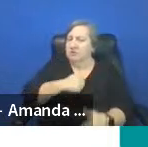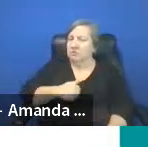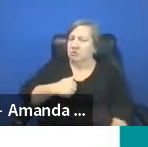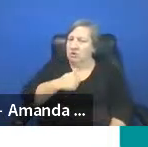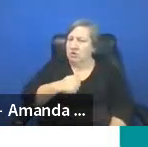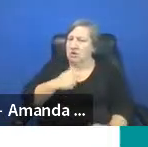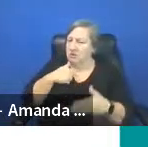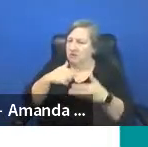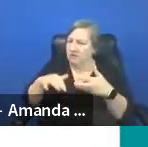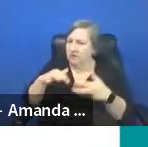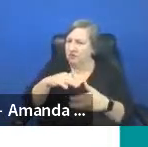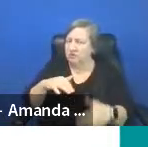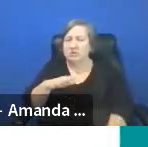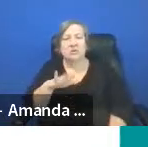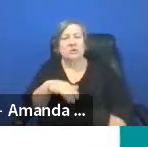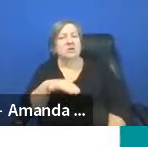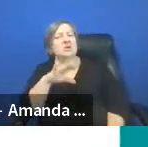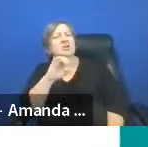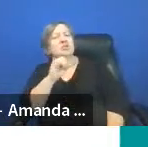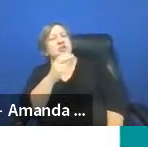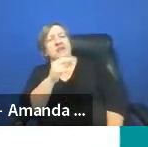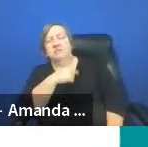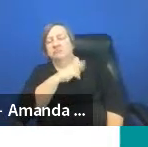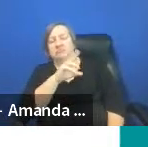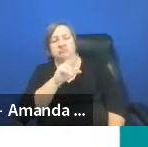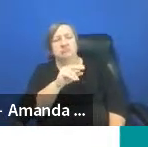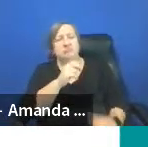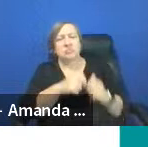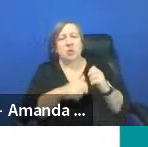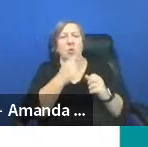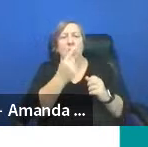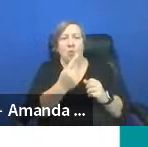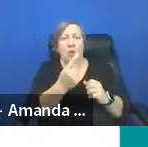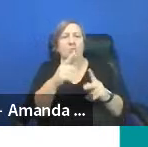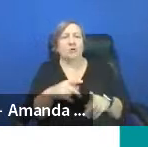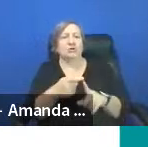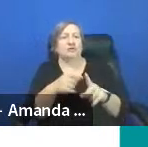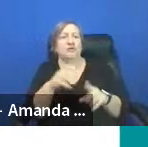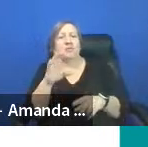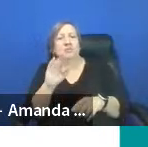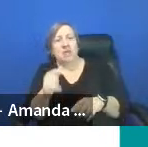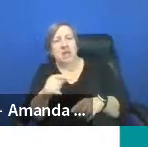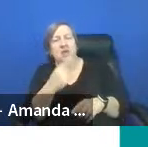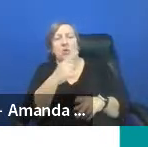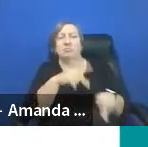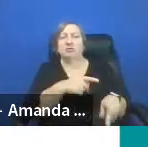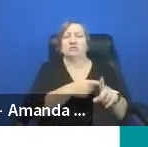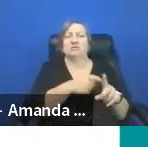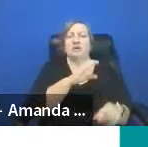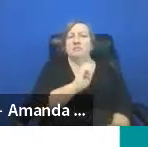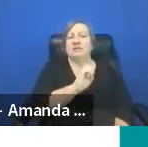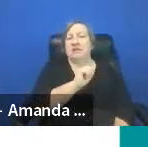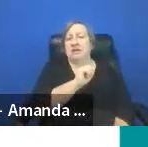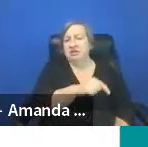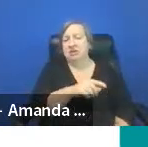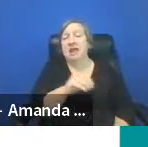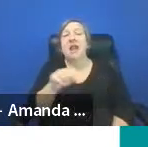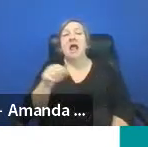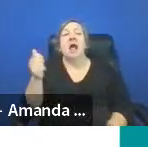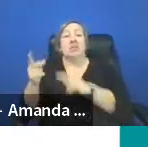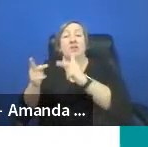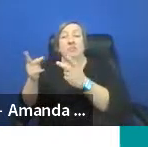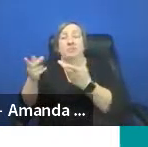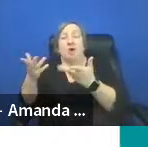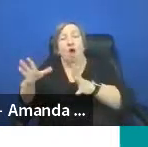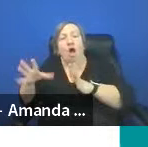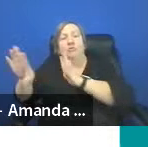I'm confused. No worries. One member each from CAG and EAG, and there's additional members that